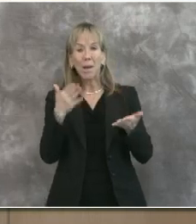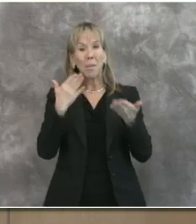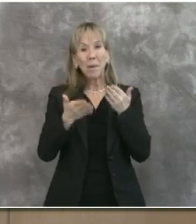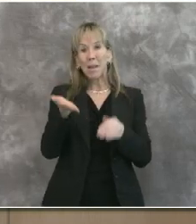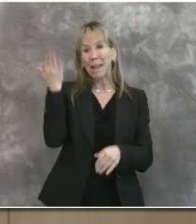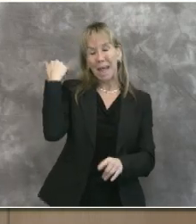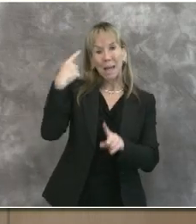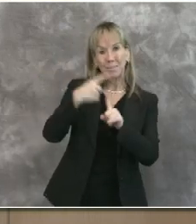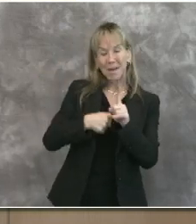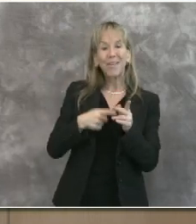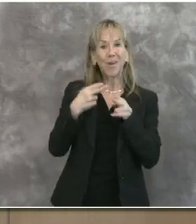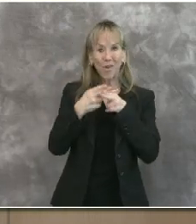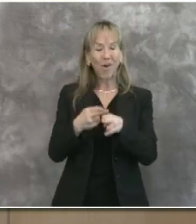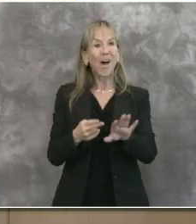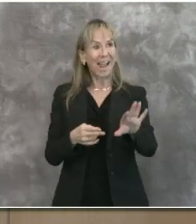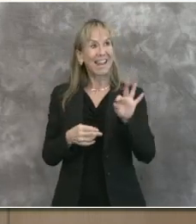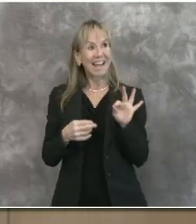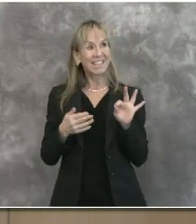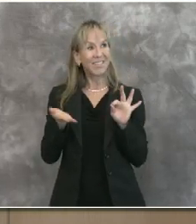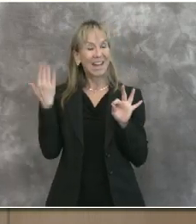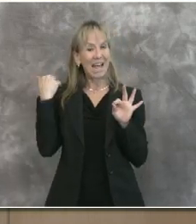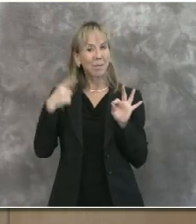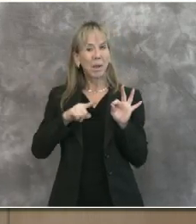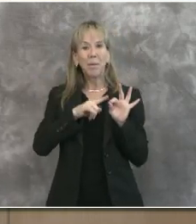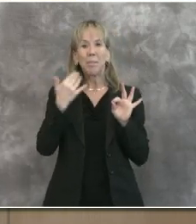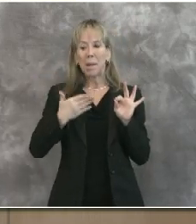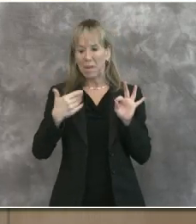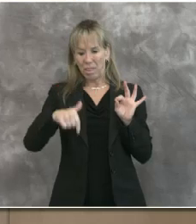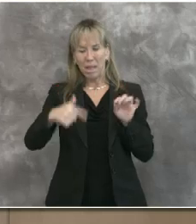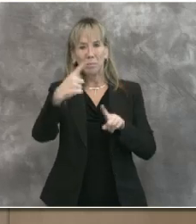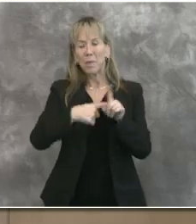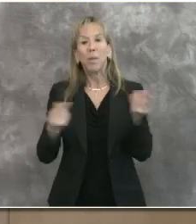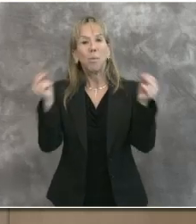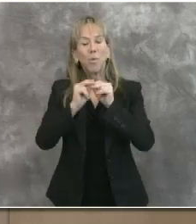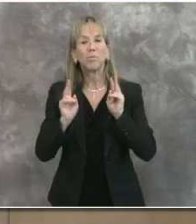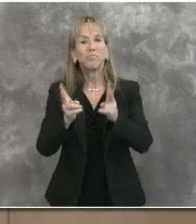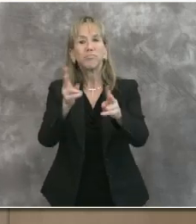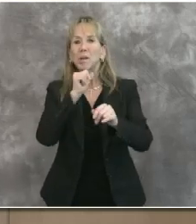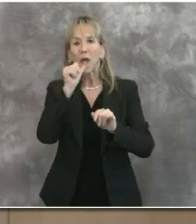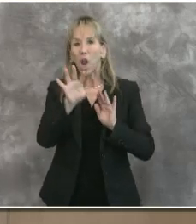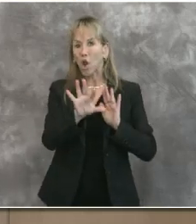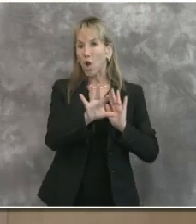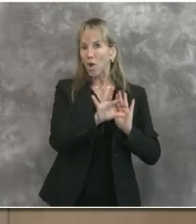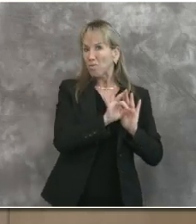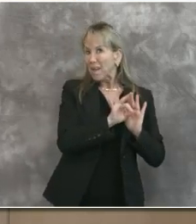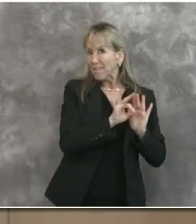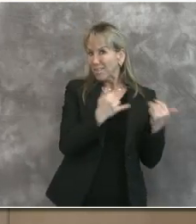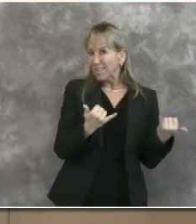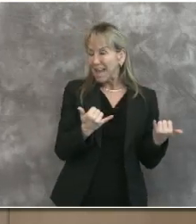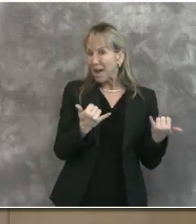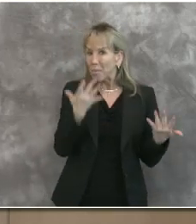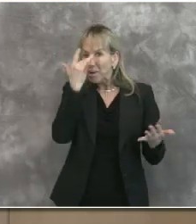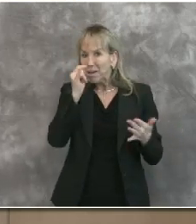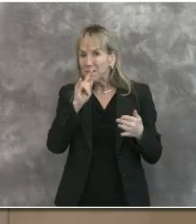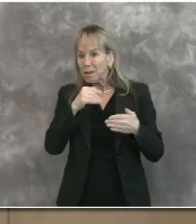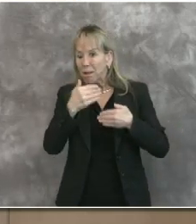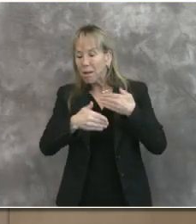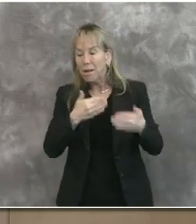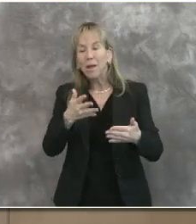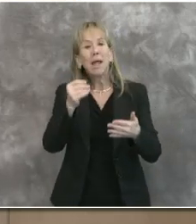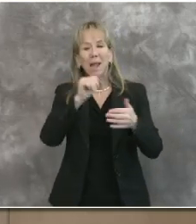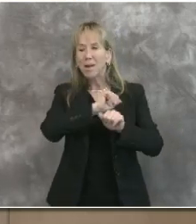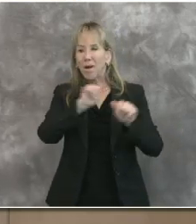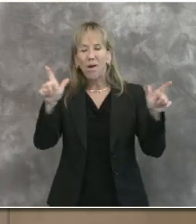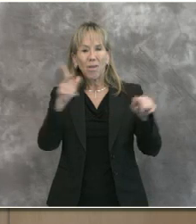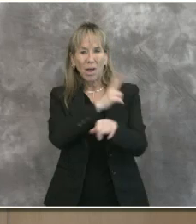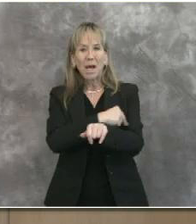last month is now no longer elective because it's becoming more urgent for somebody to be taken care of. And all of our hospital systems here are aware of